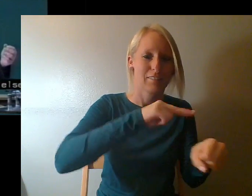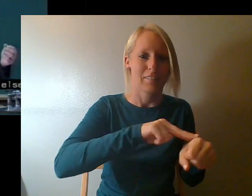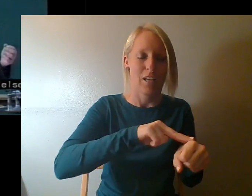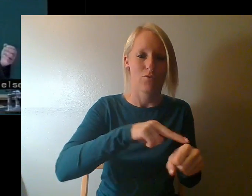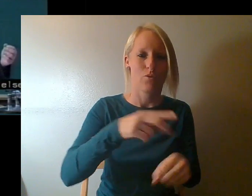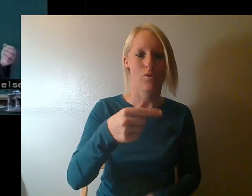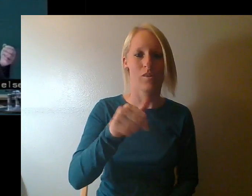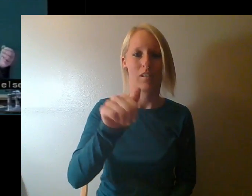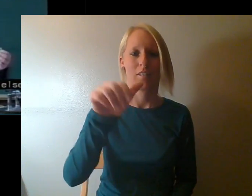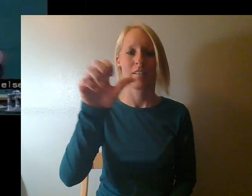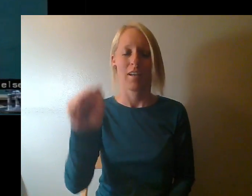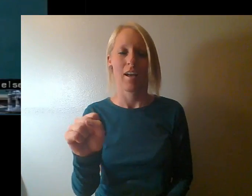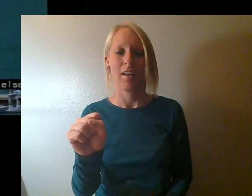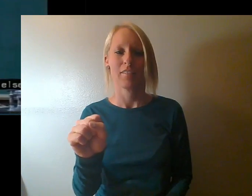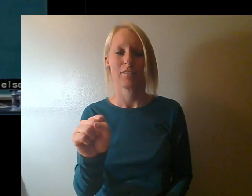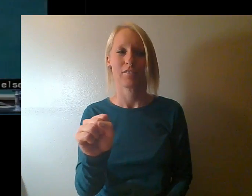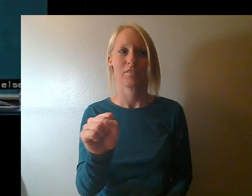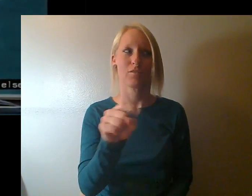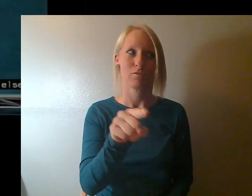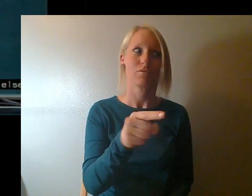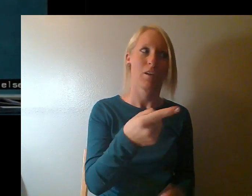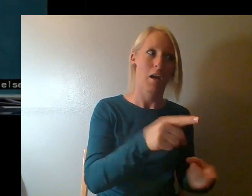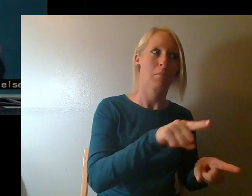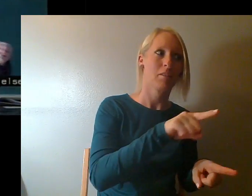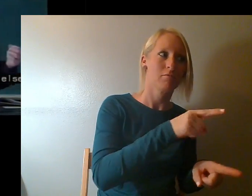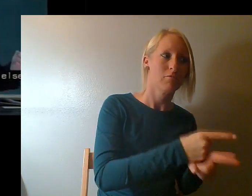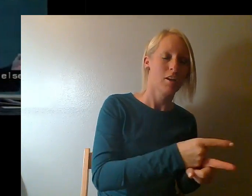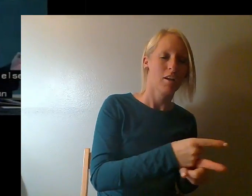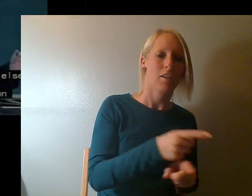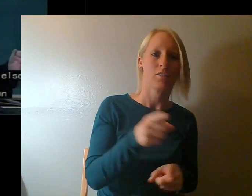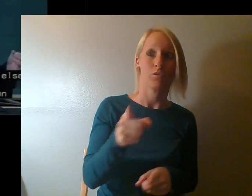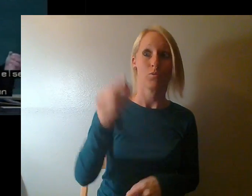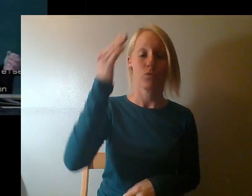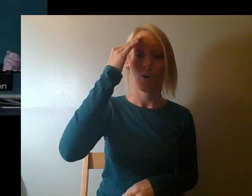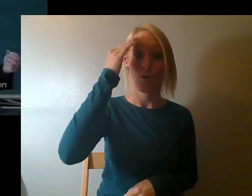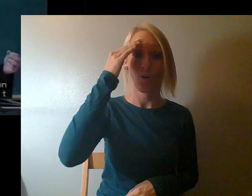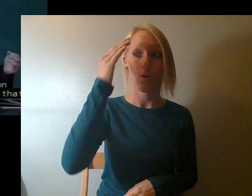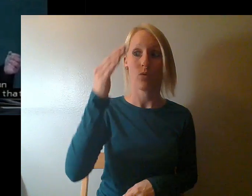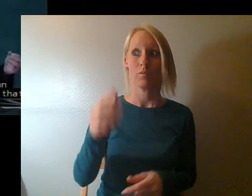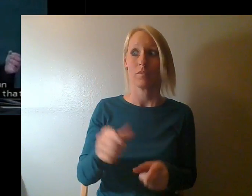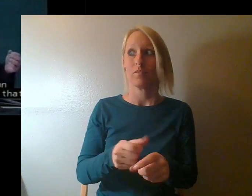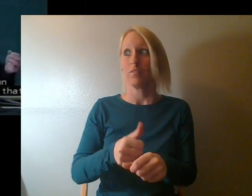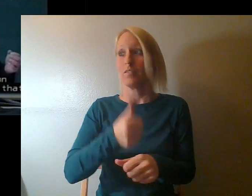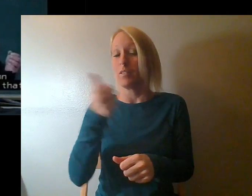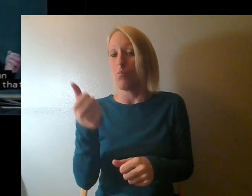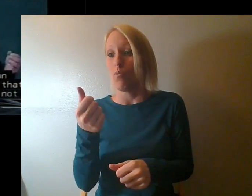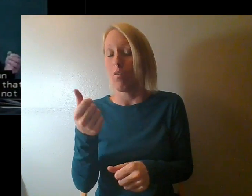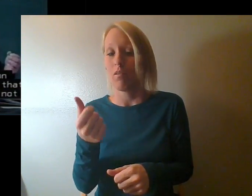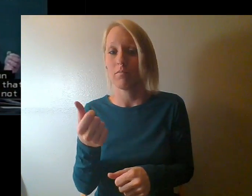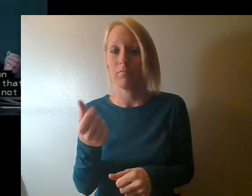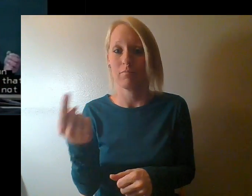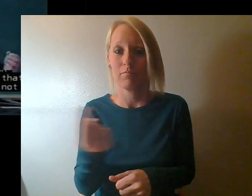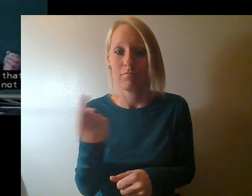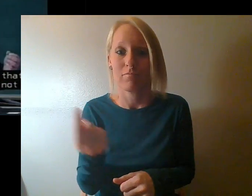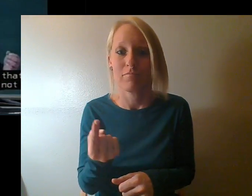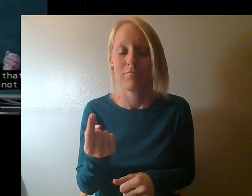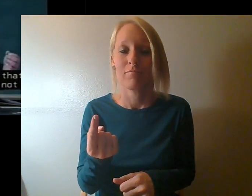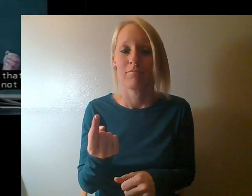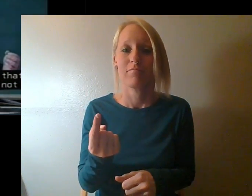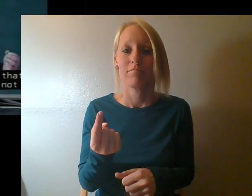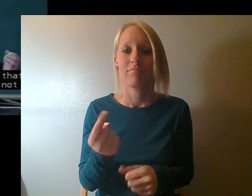gas, right? But unless you're the person sitting next to the person that produced natural gas, it's not that bad, is